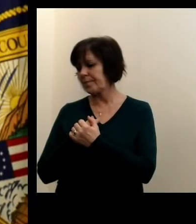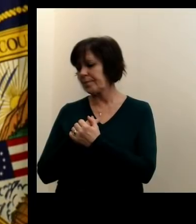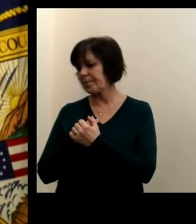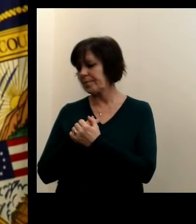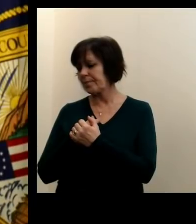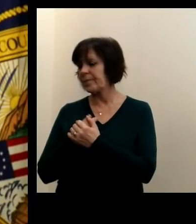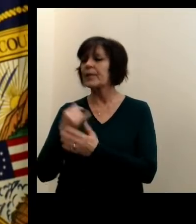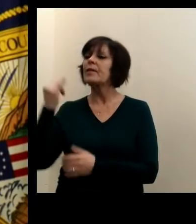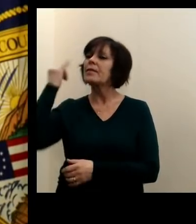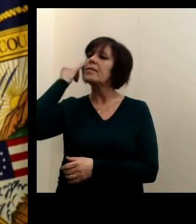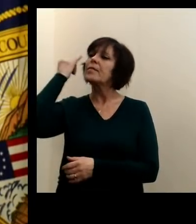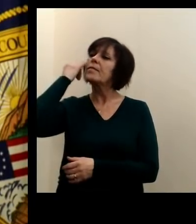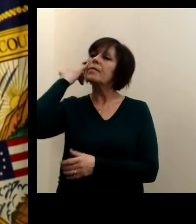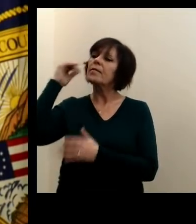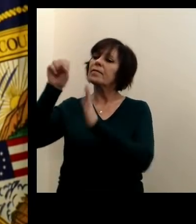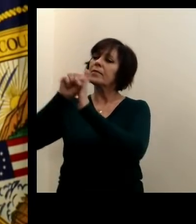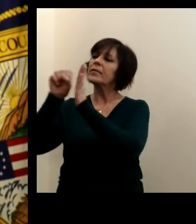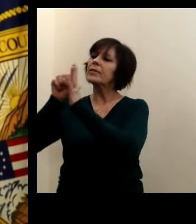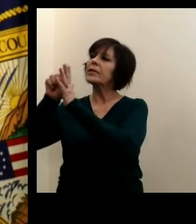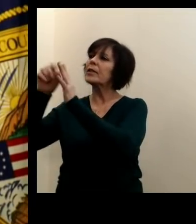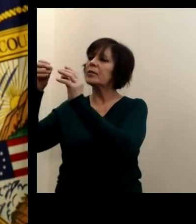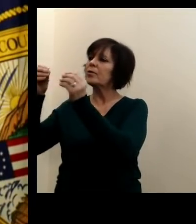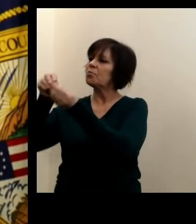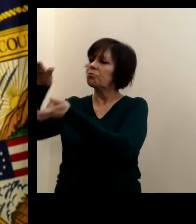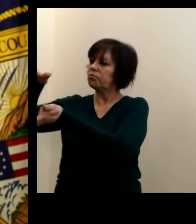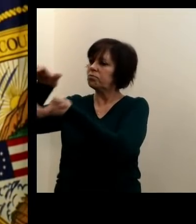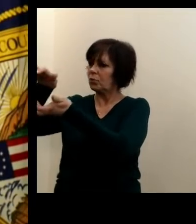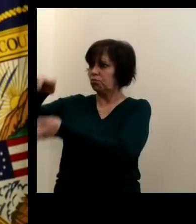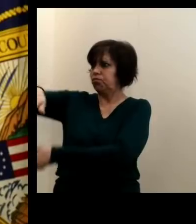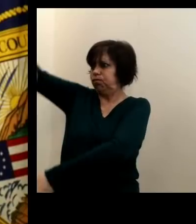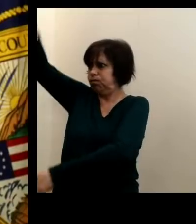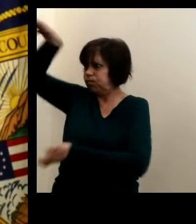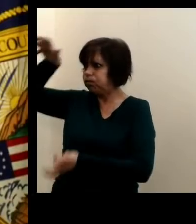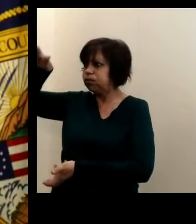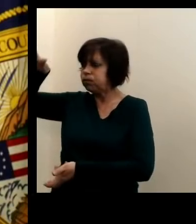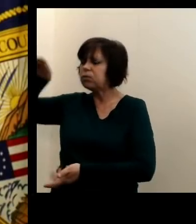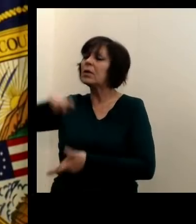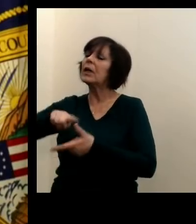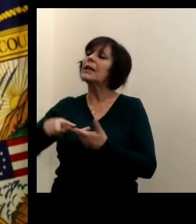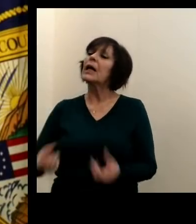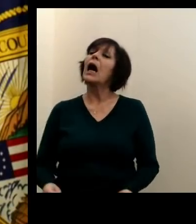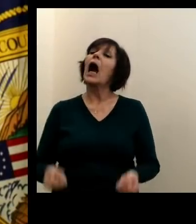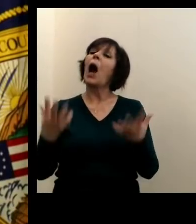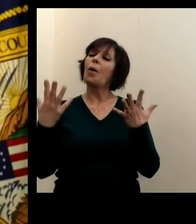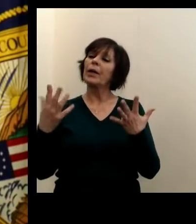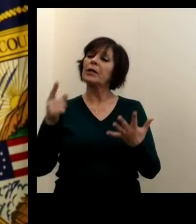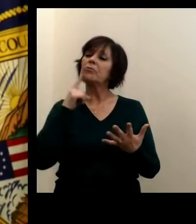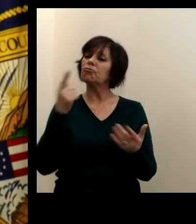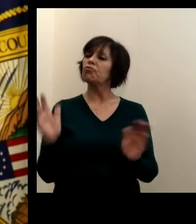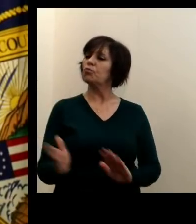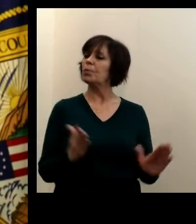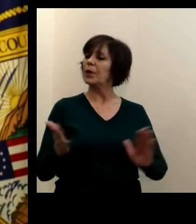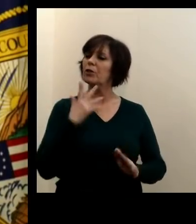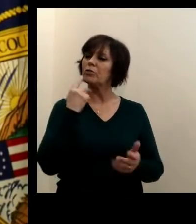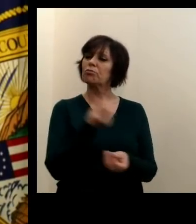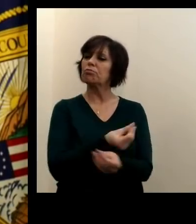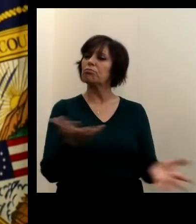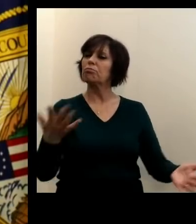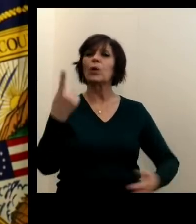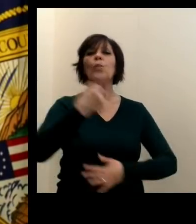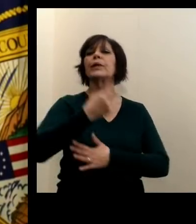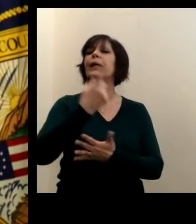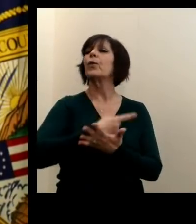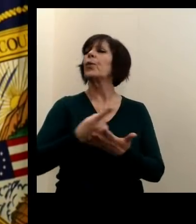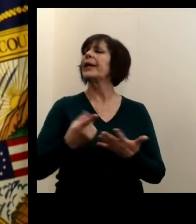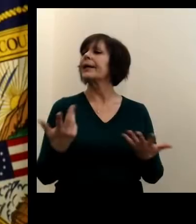receive is ramped up significantly, how many vaccines is the county prepared to give out in a day or a